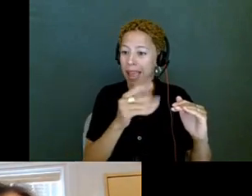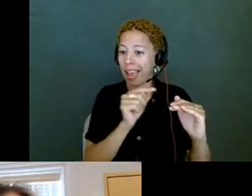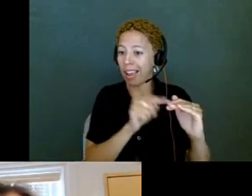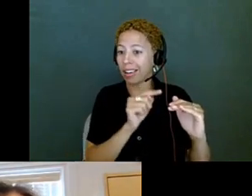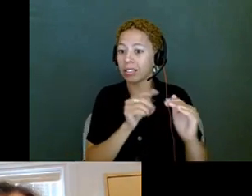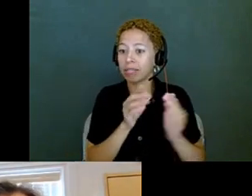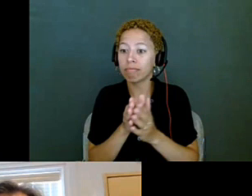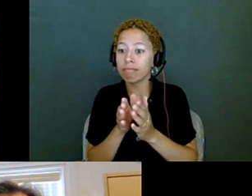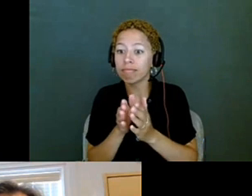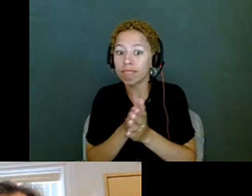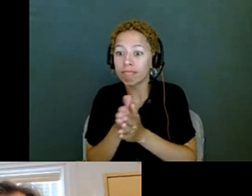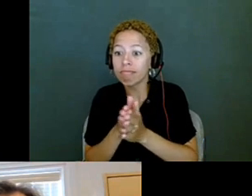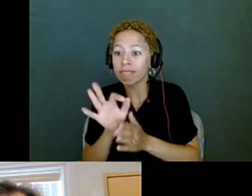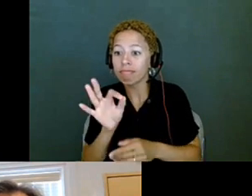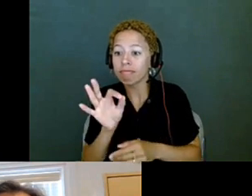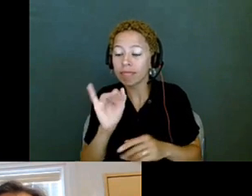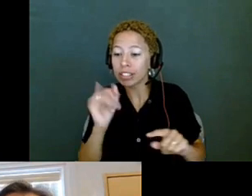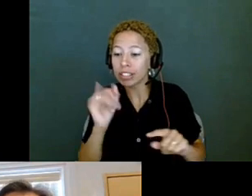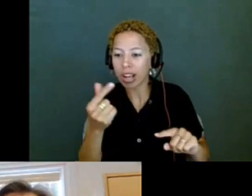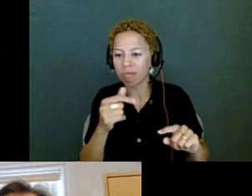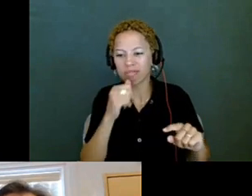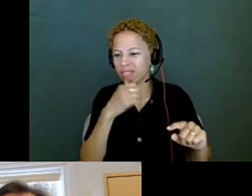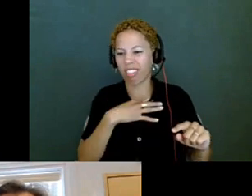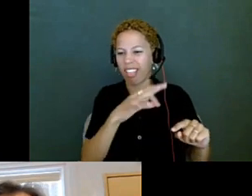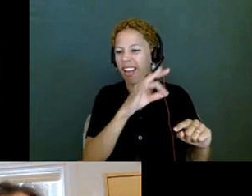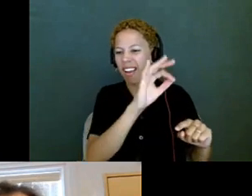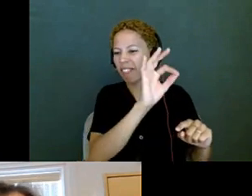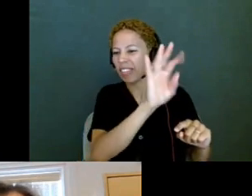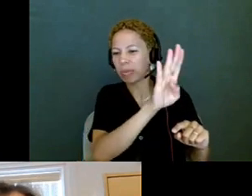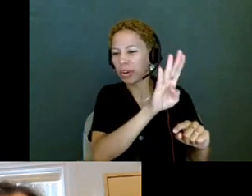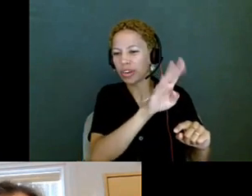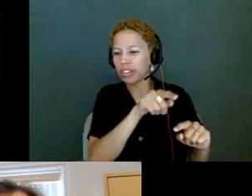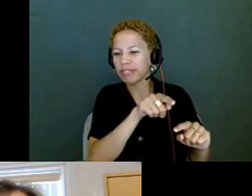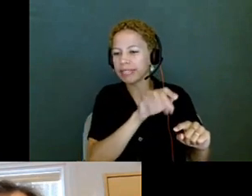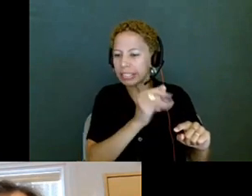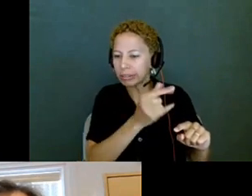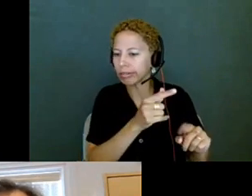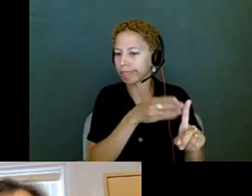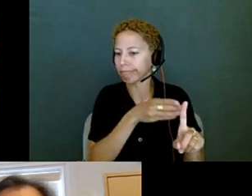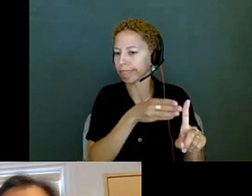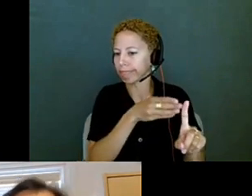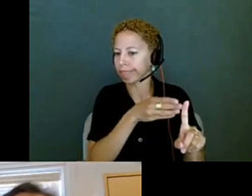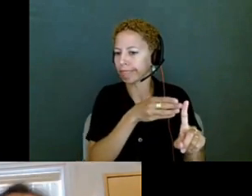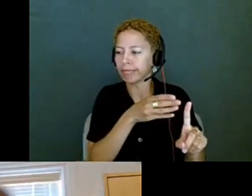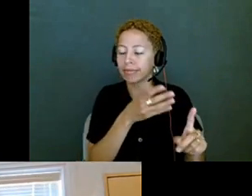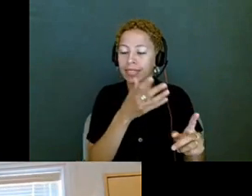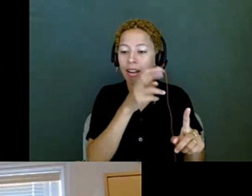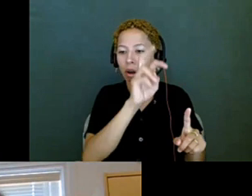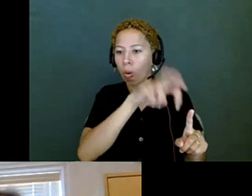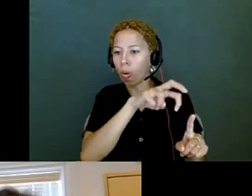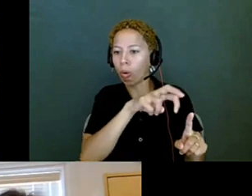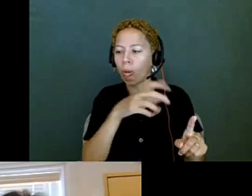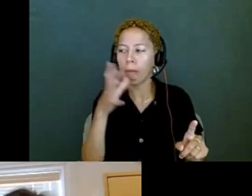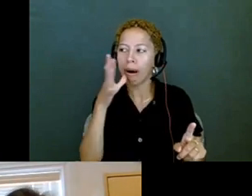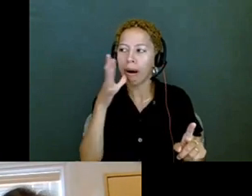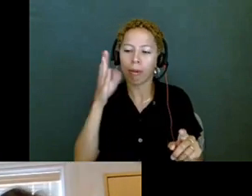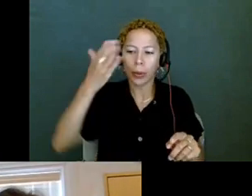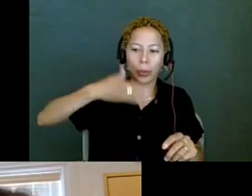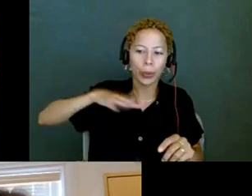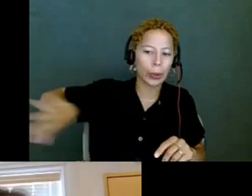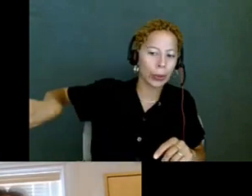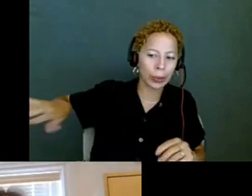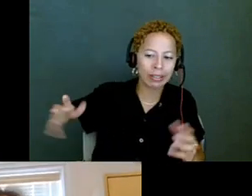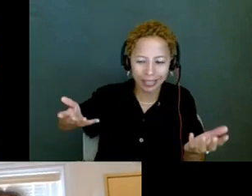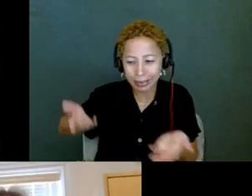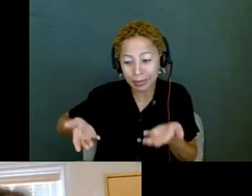my kids are in that group, actually. They're not on Facebook anymore. Maybe they didn't want me to know where they were. I'm not sure.